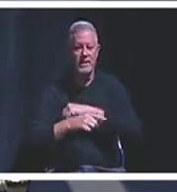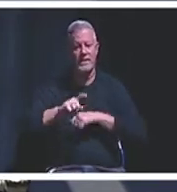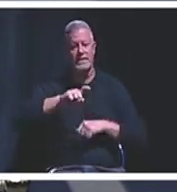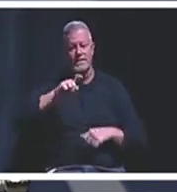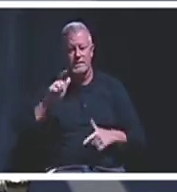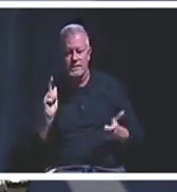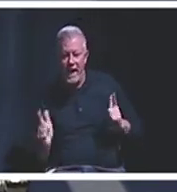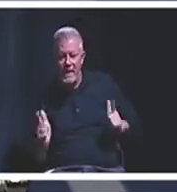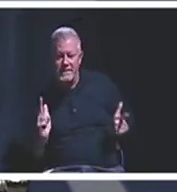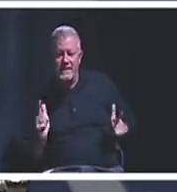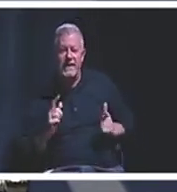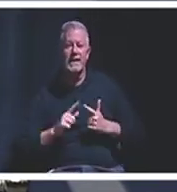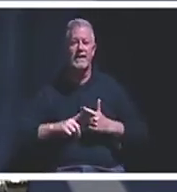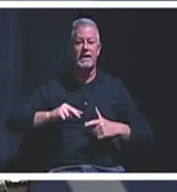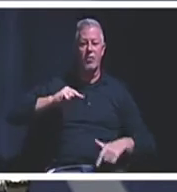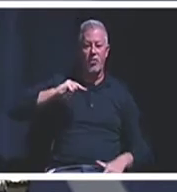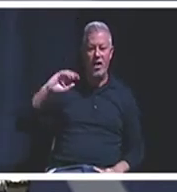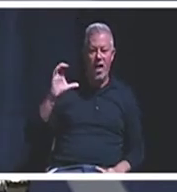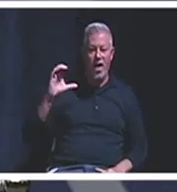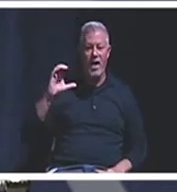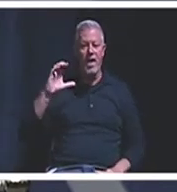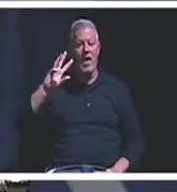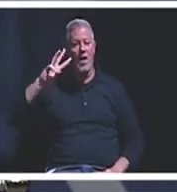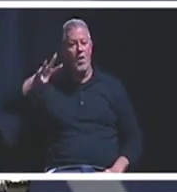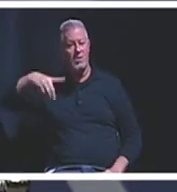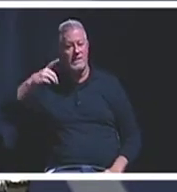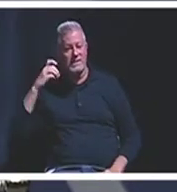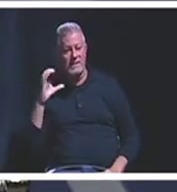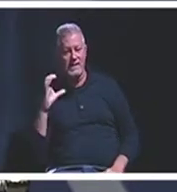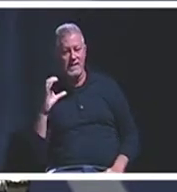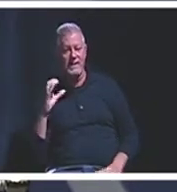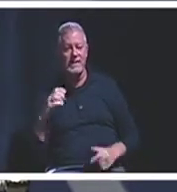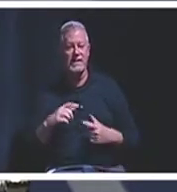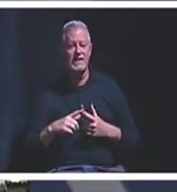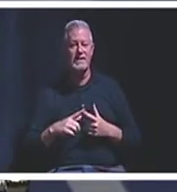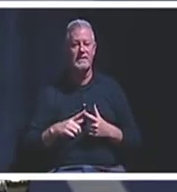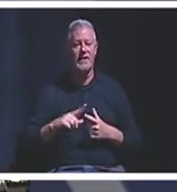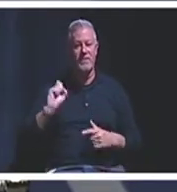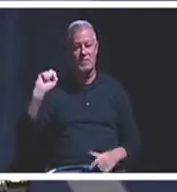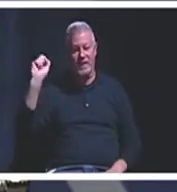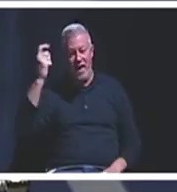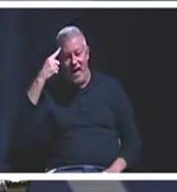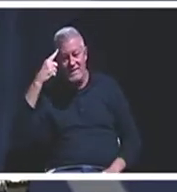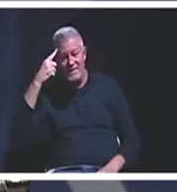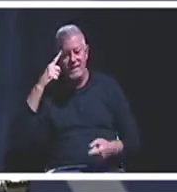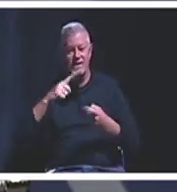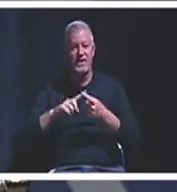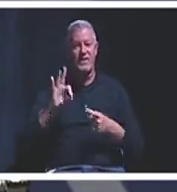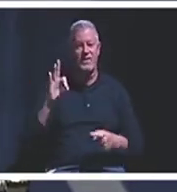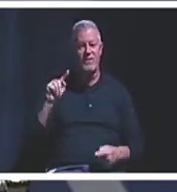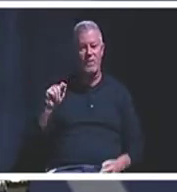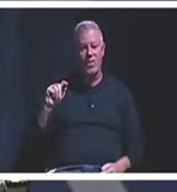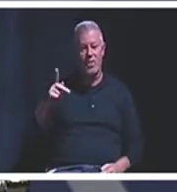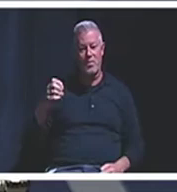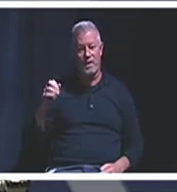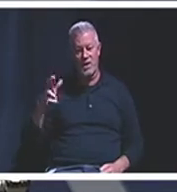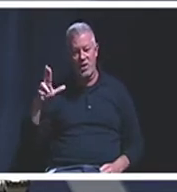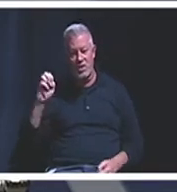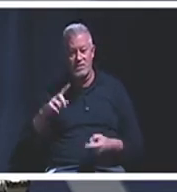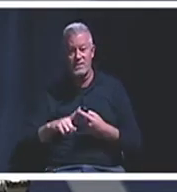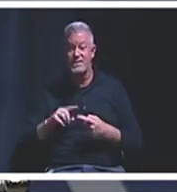Texas, North Carolina, Washington, D.C., from Tallahassee to Fort Pierce, and even